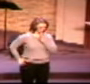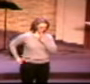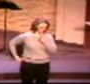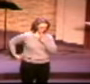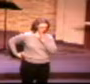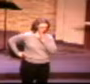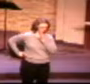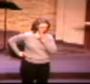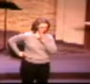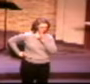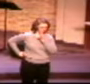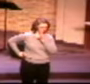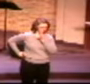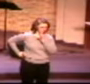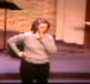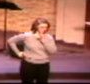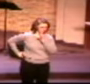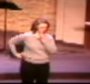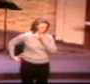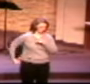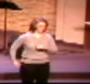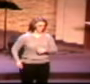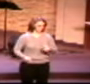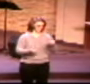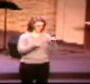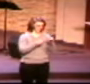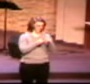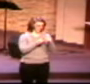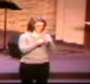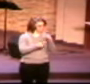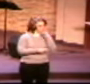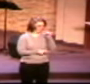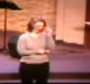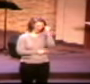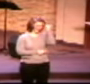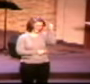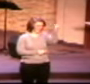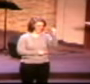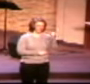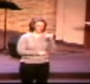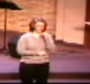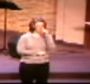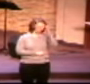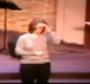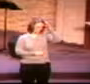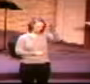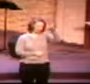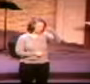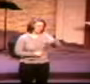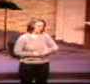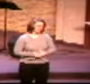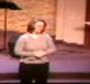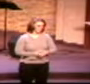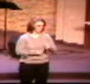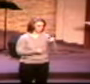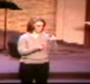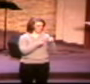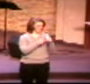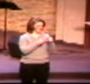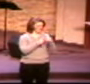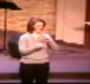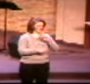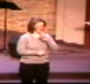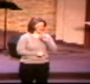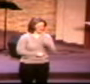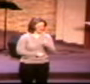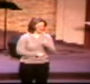But here's the catch. The word is not an idea. The word is not a concept. The word